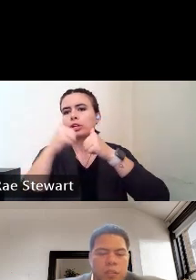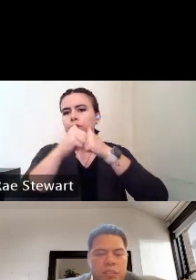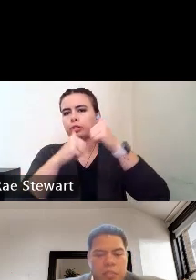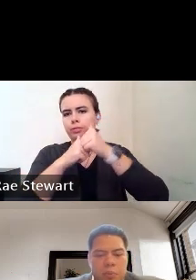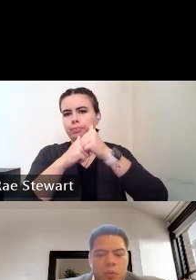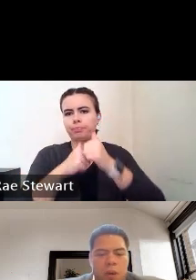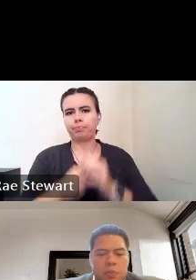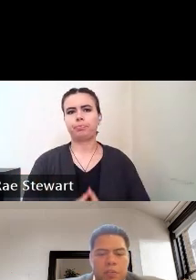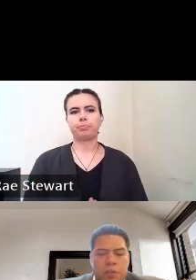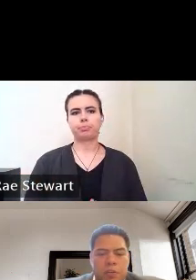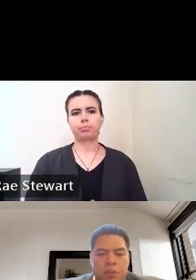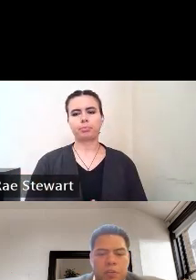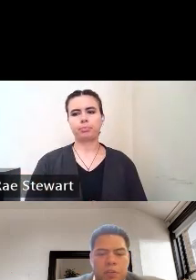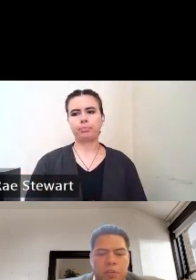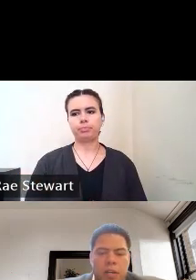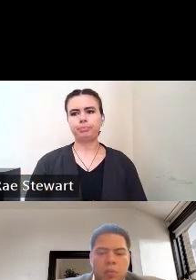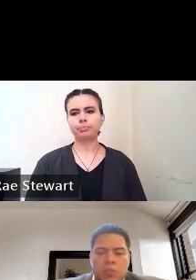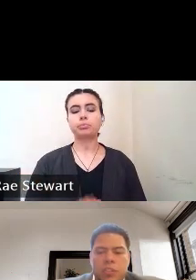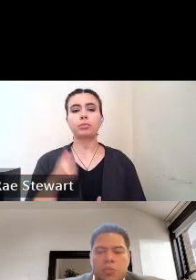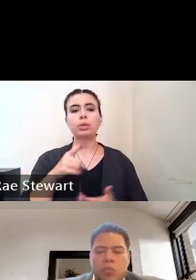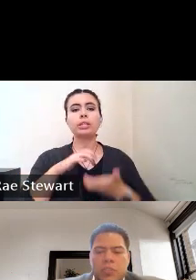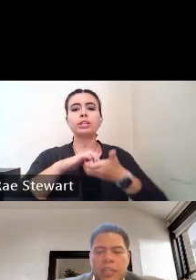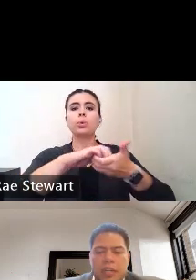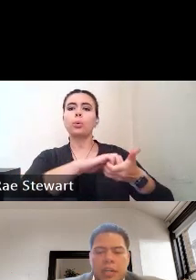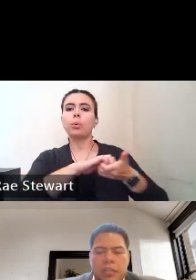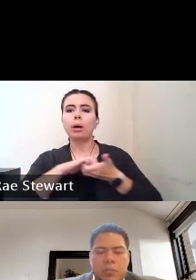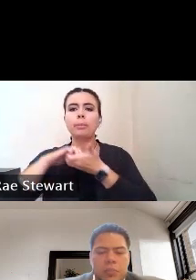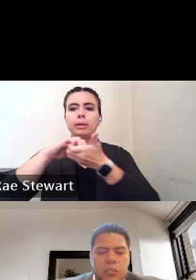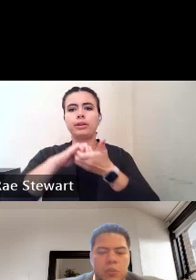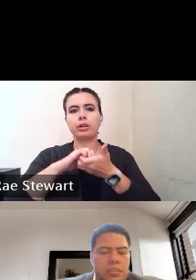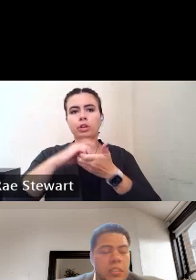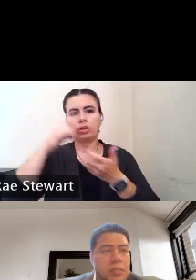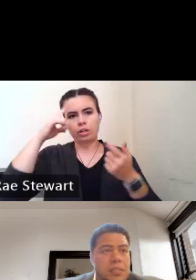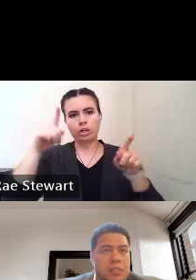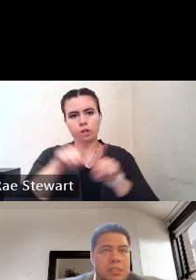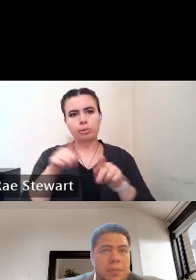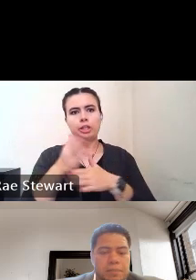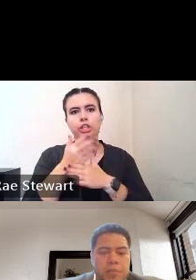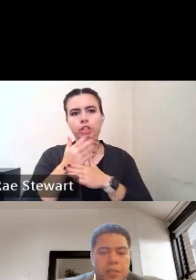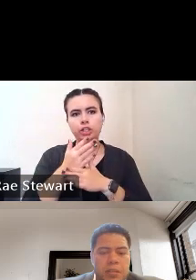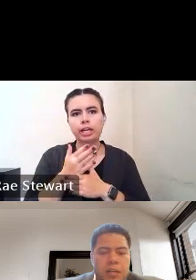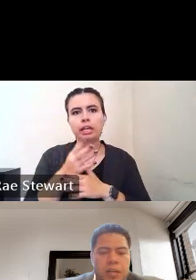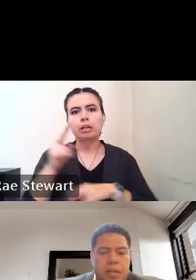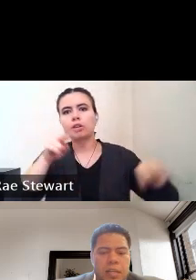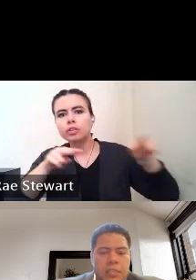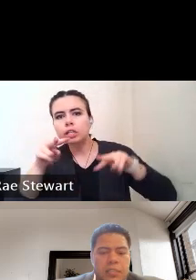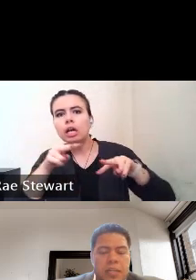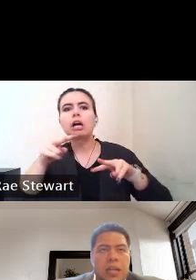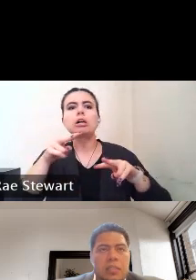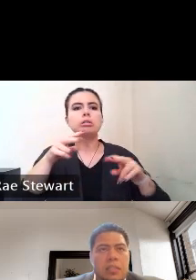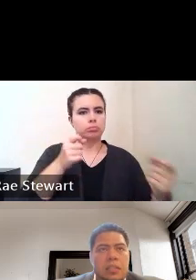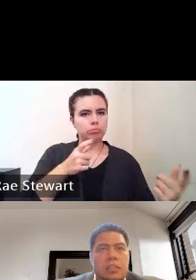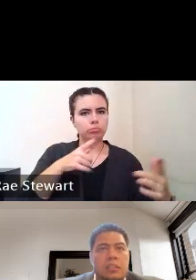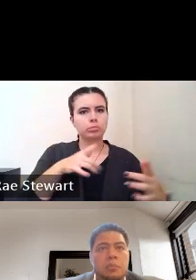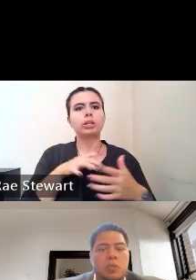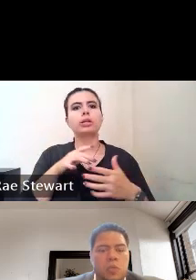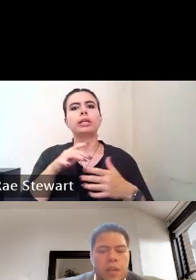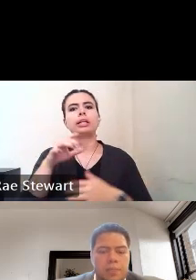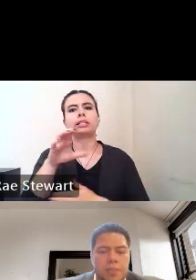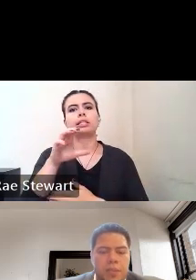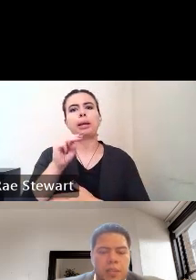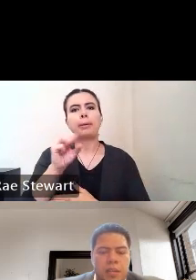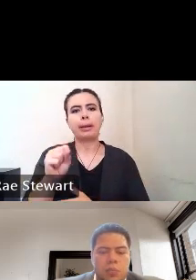So this is a cooperative agreement with shared oversight and accountability between CMS and the state. It is not a